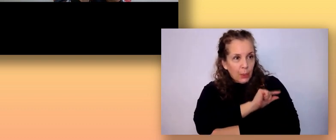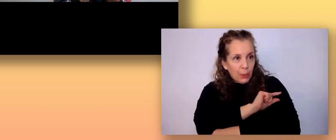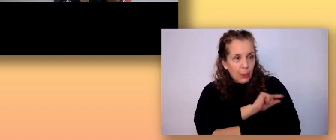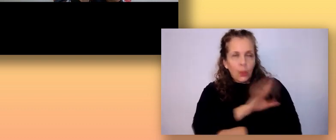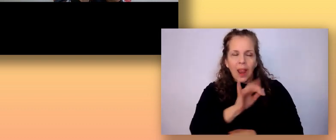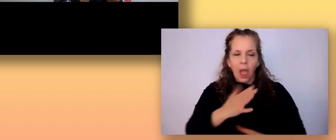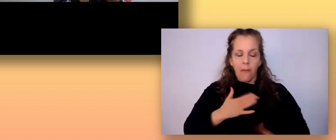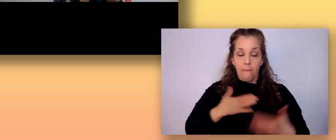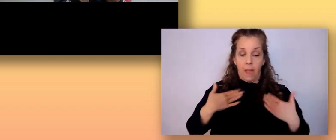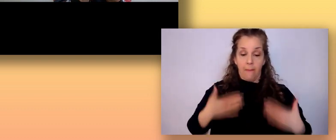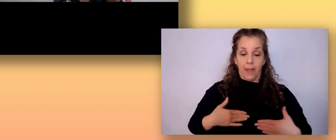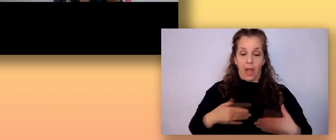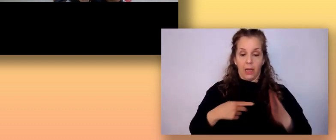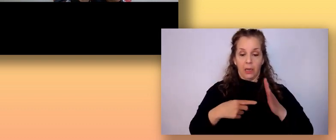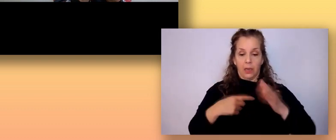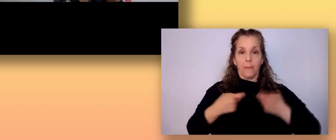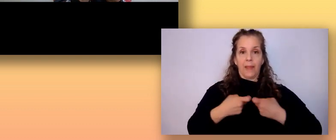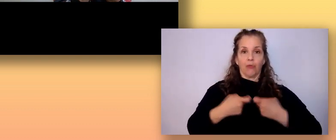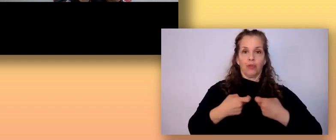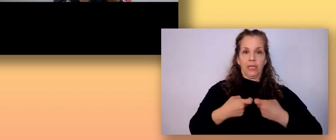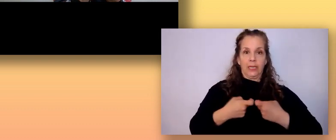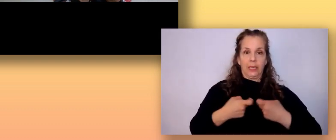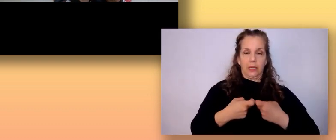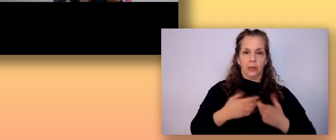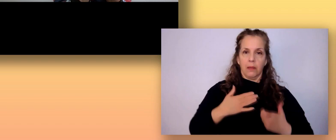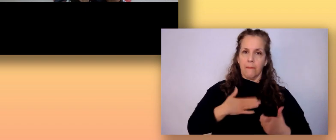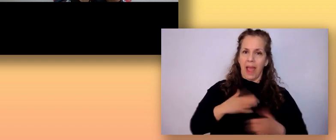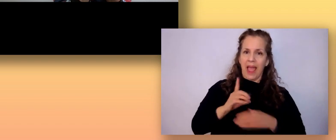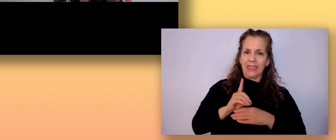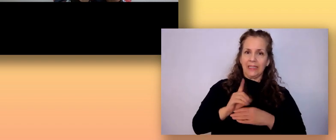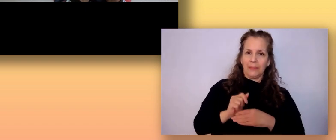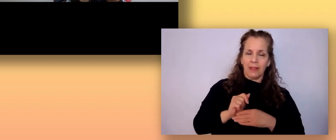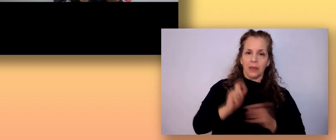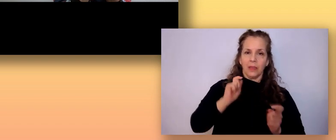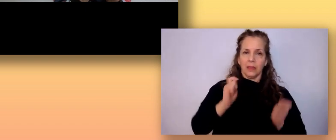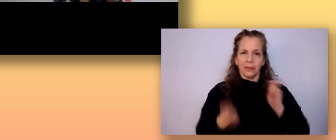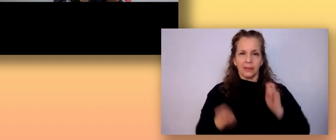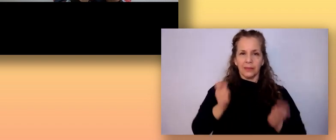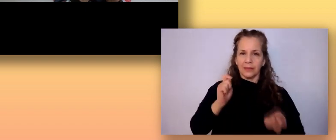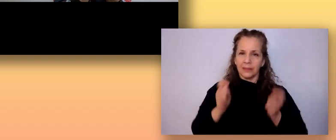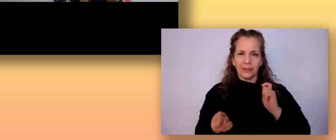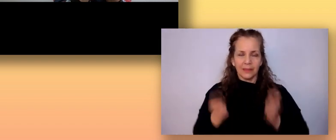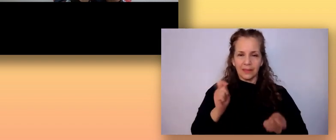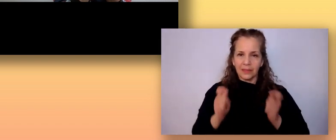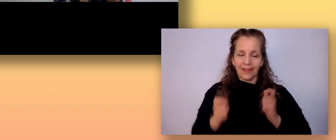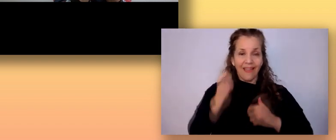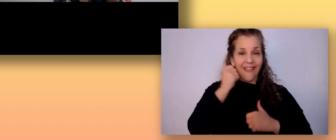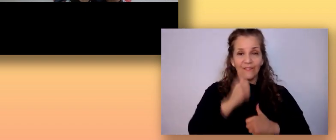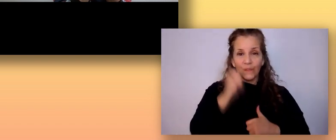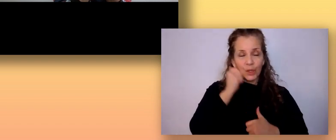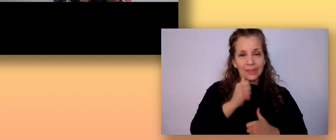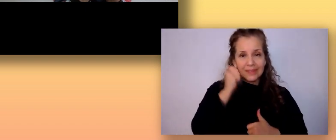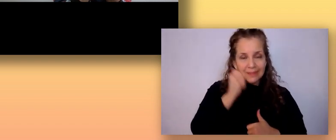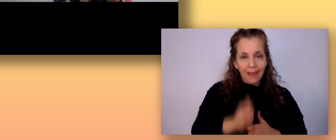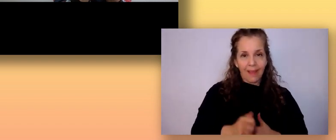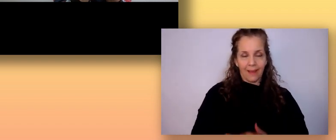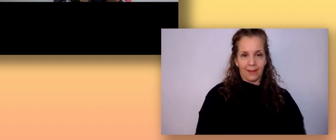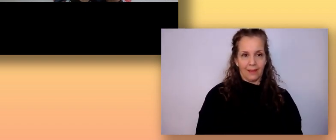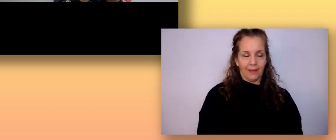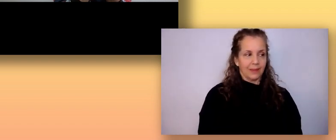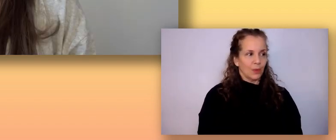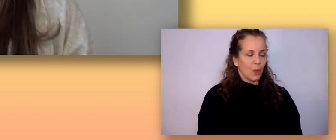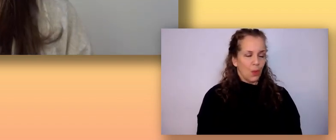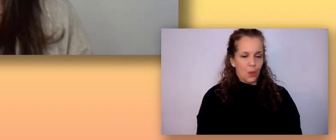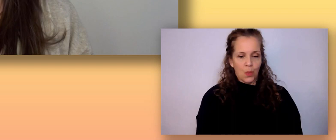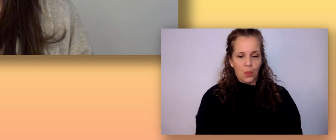battery. I have a dynamic disability, meaning it changes every day.